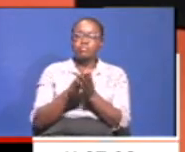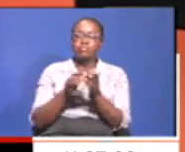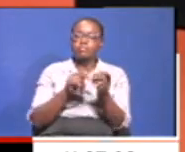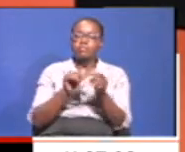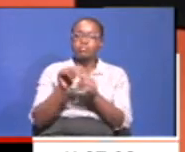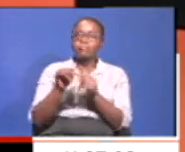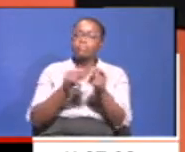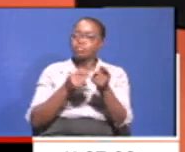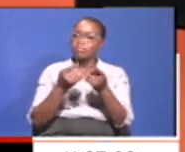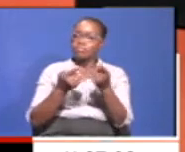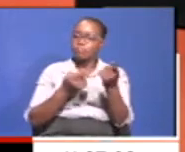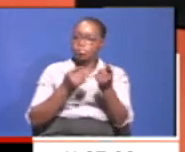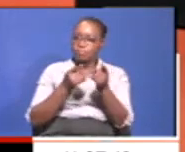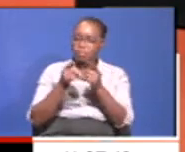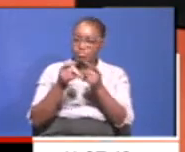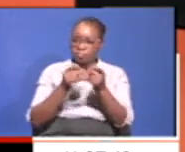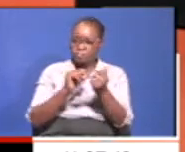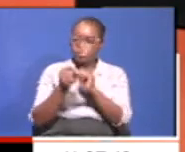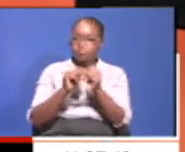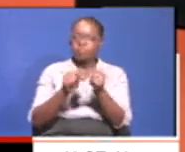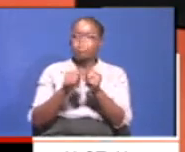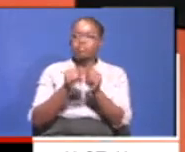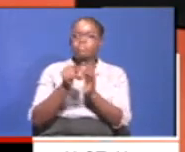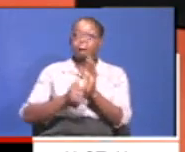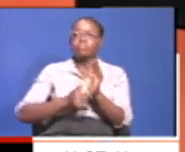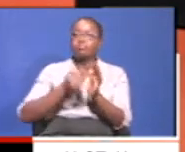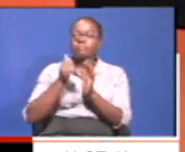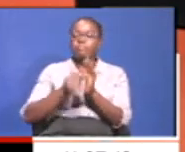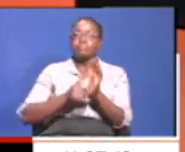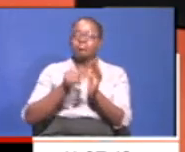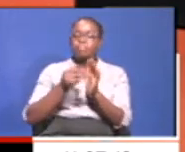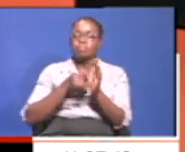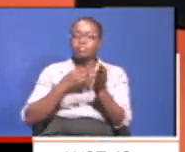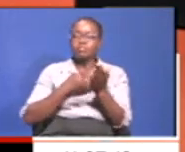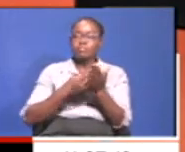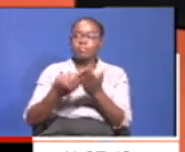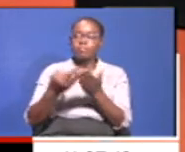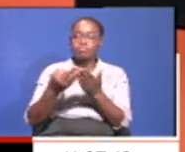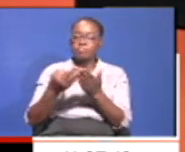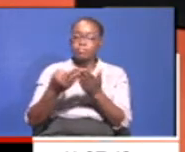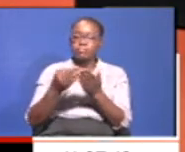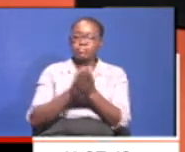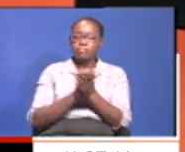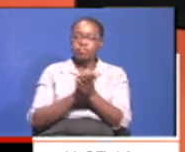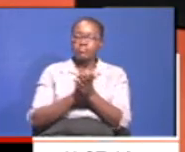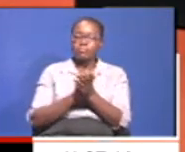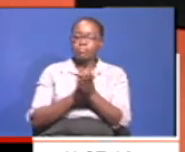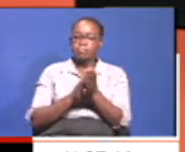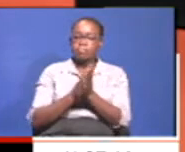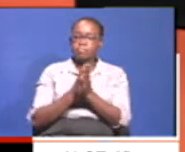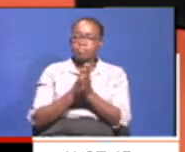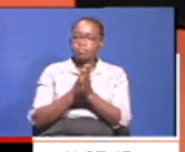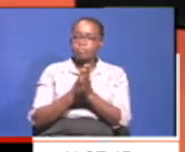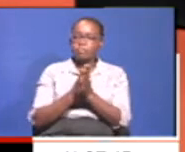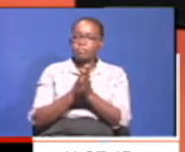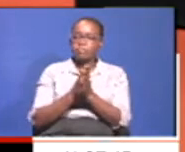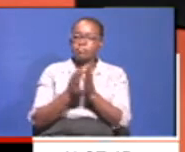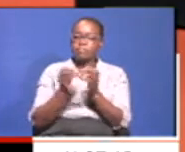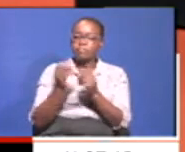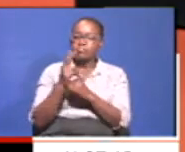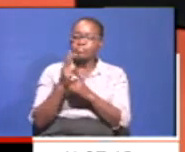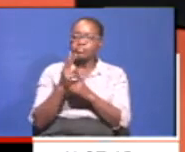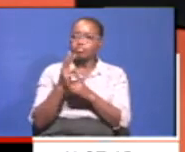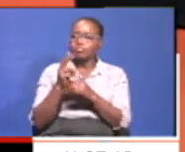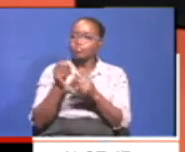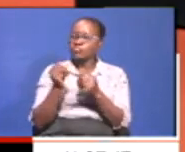that is where the rally proper is going to take place over the next 3 days. And 13 entries